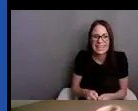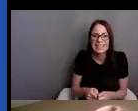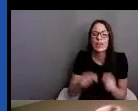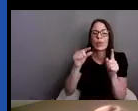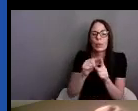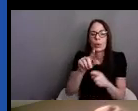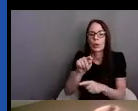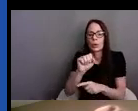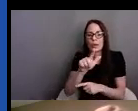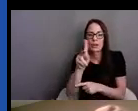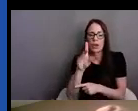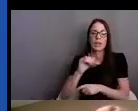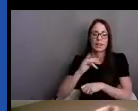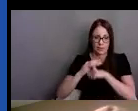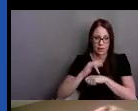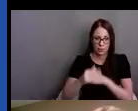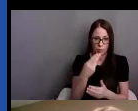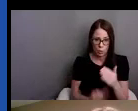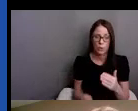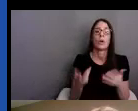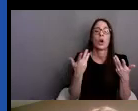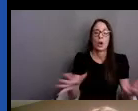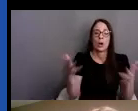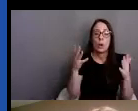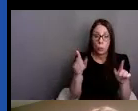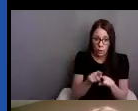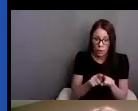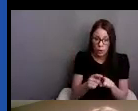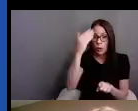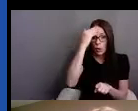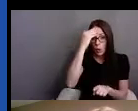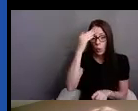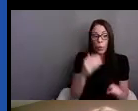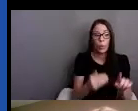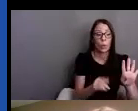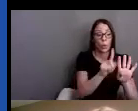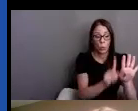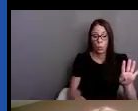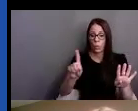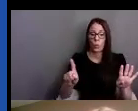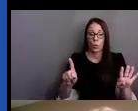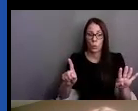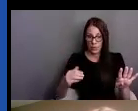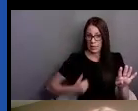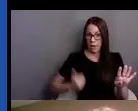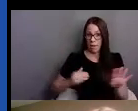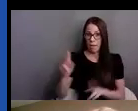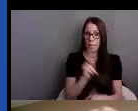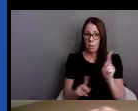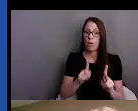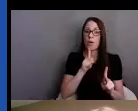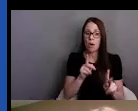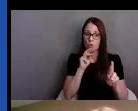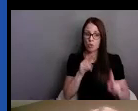Colorado Crisis Line. We also know that 1 in 4 young people are reporting significant